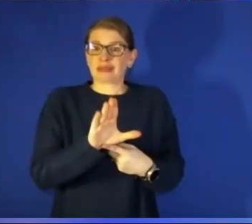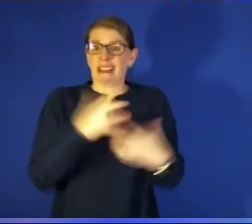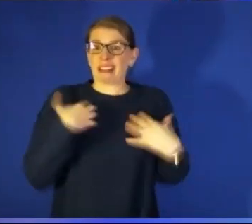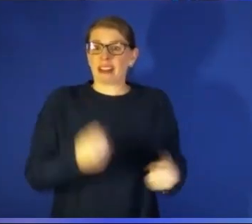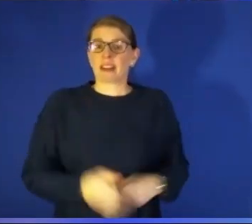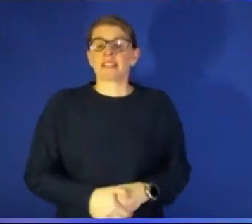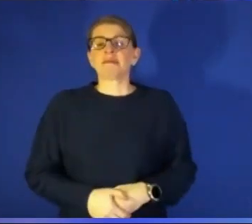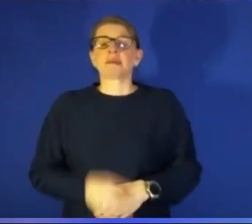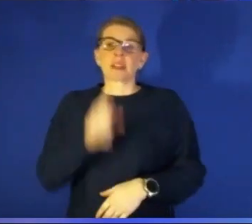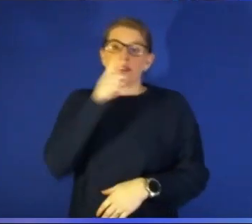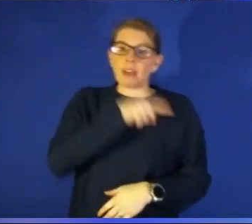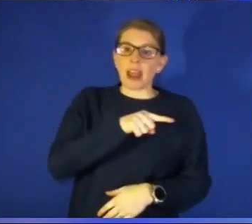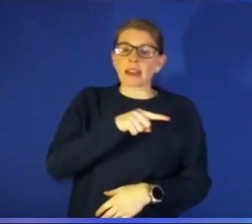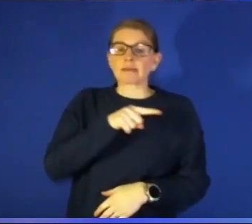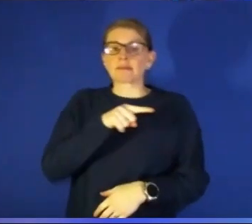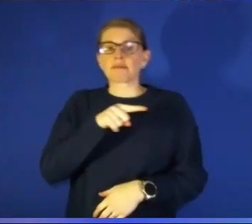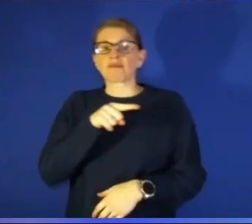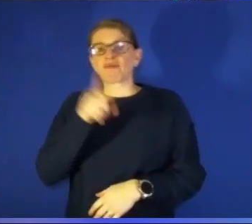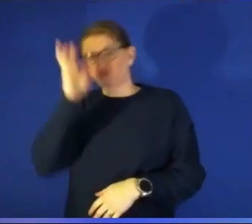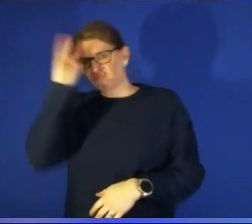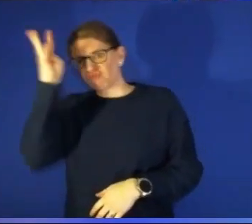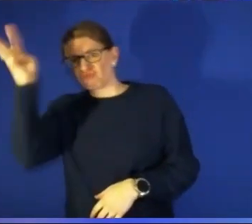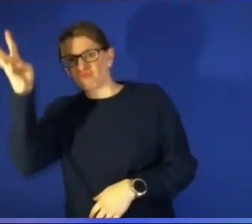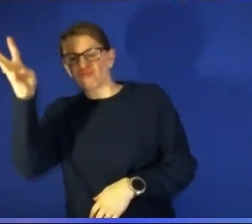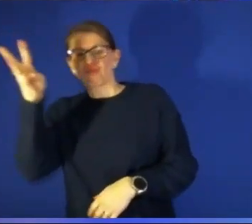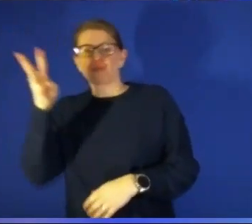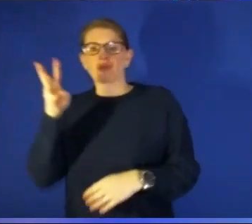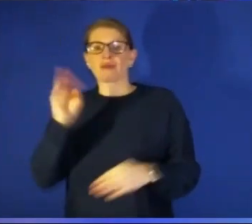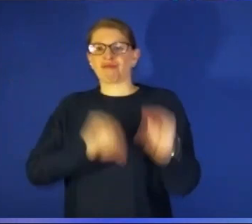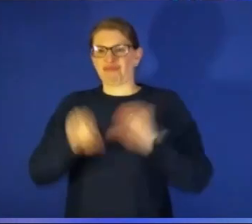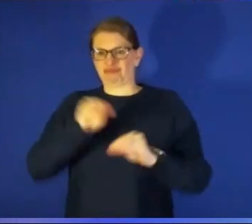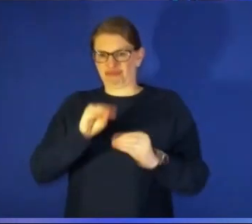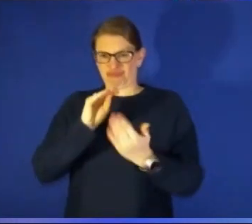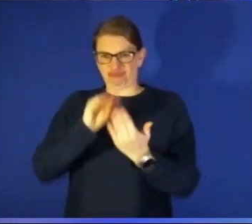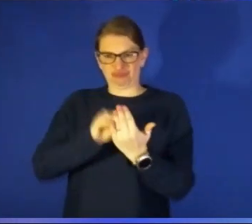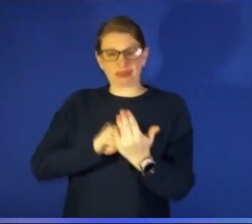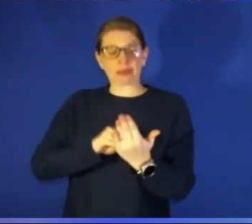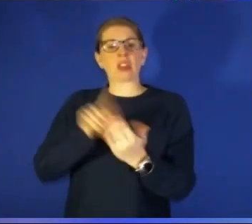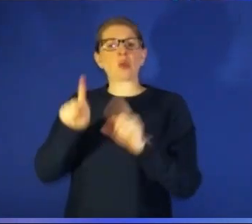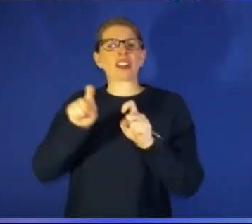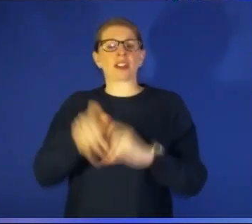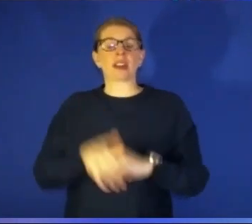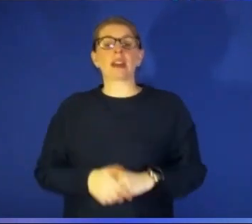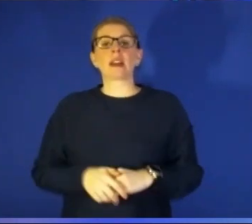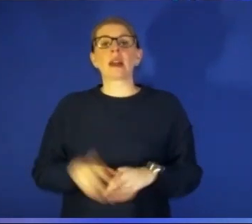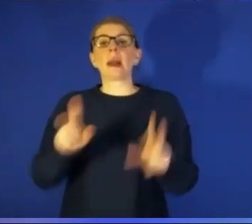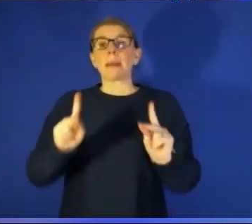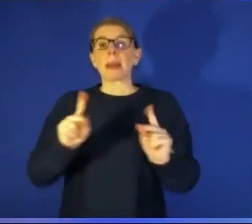mind, that popped up when we were putting these questions together. People with